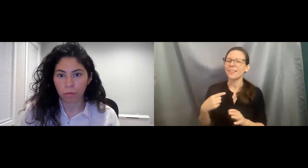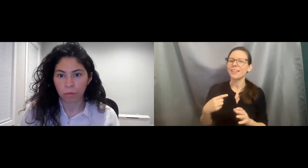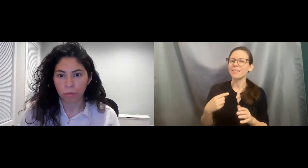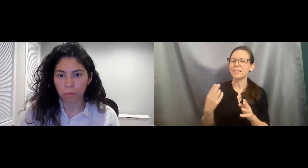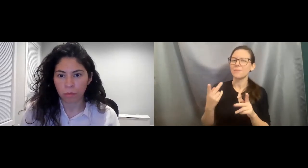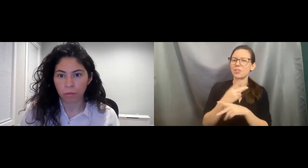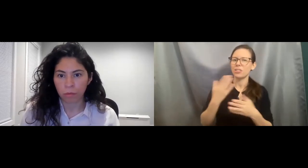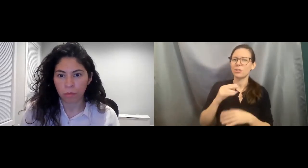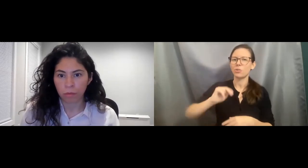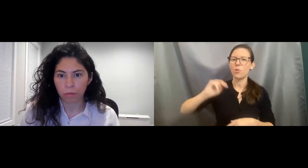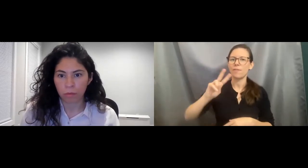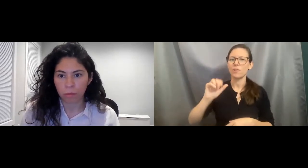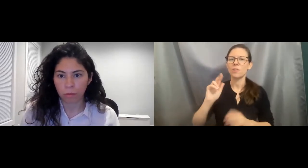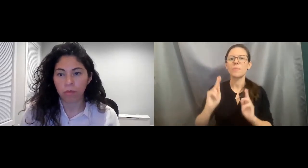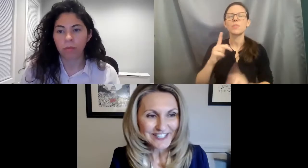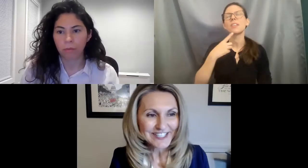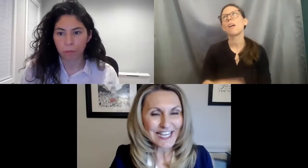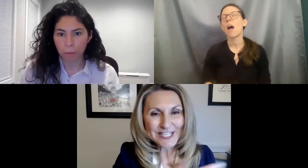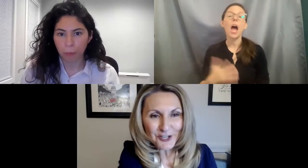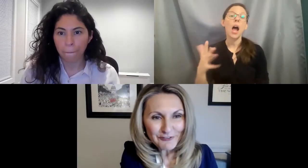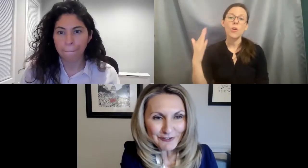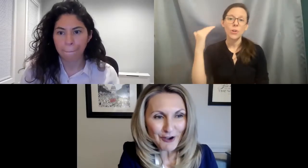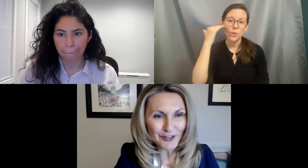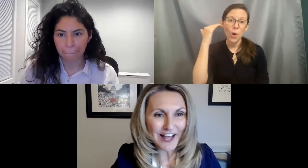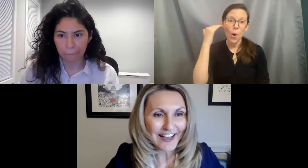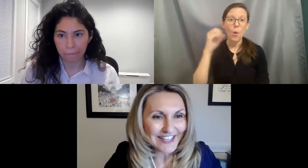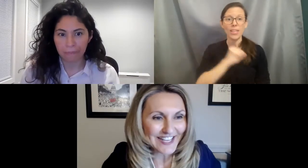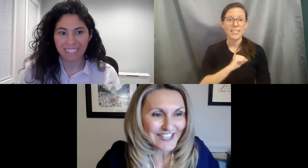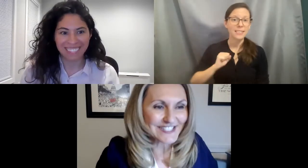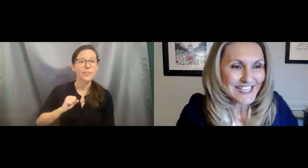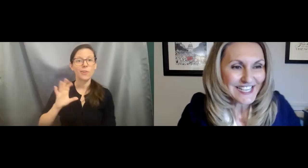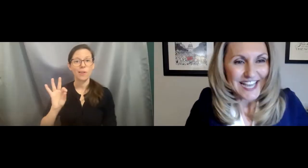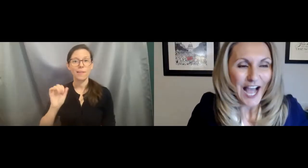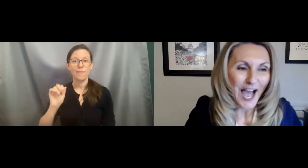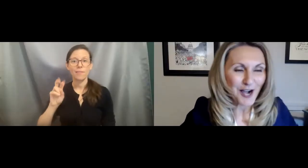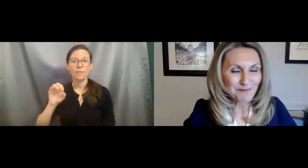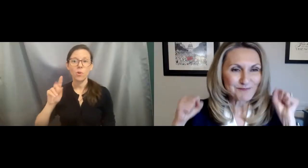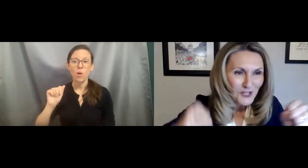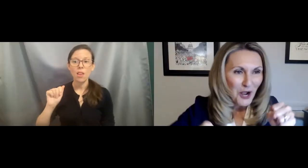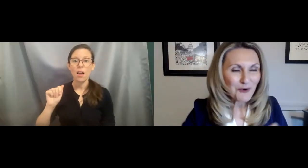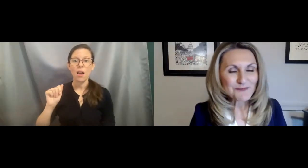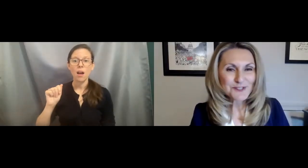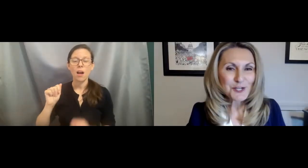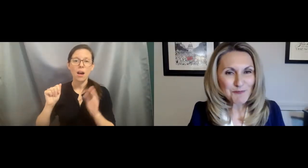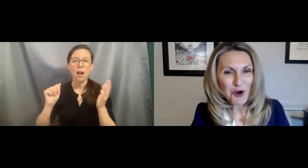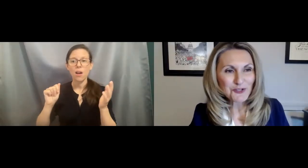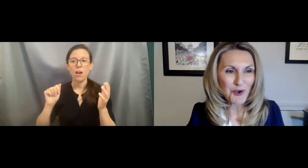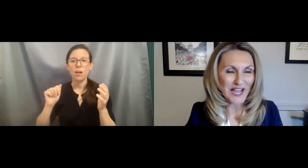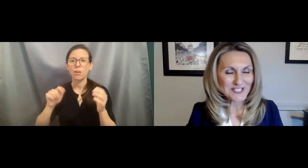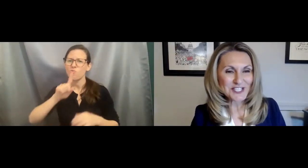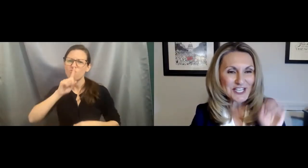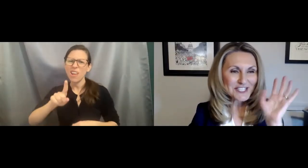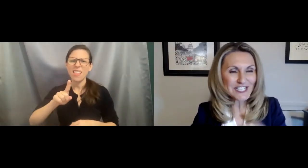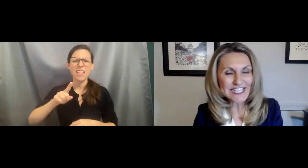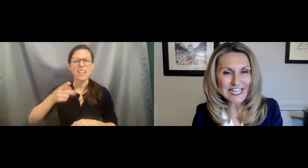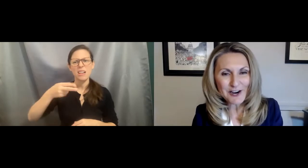in Northern Virginia, that says, oh, I just know that Senator Favola is, you know, super